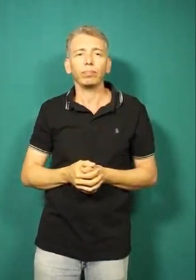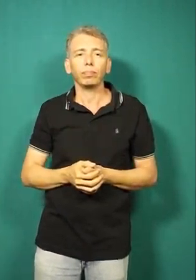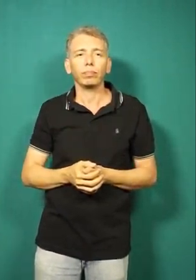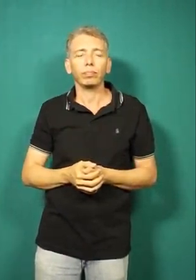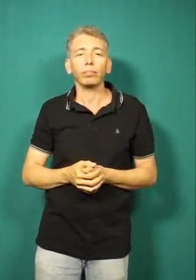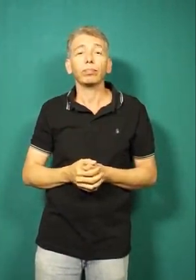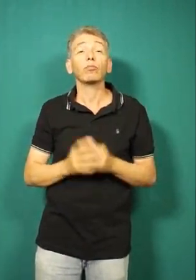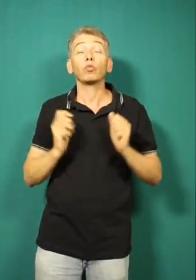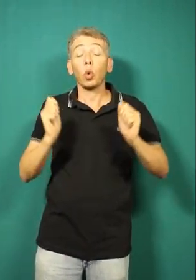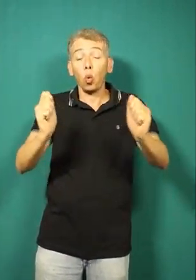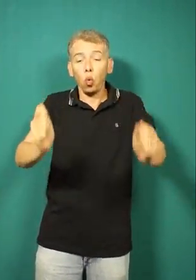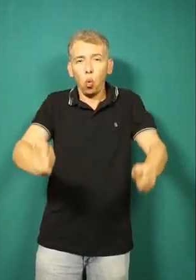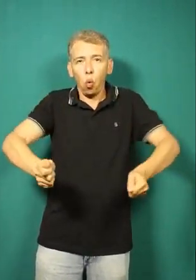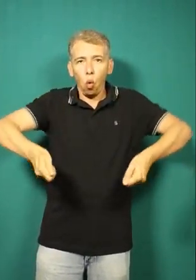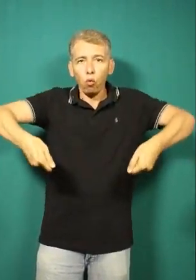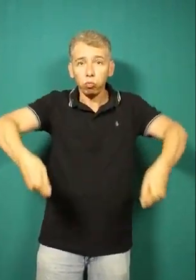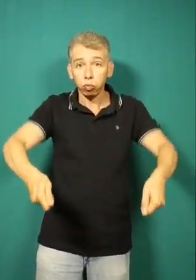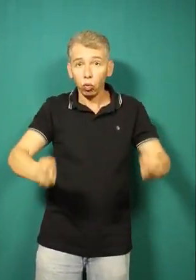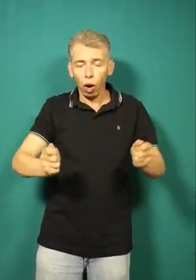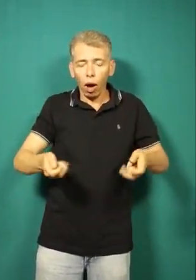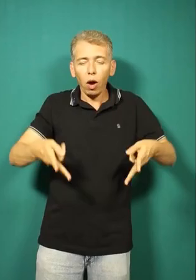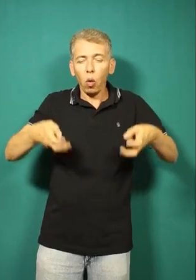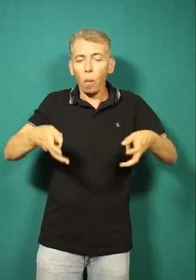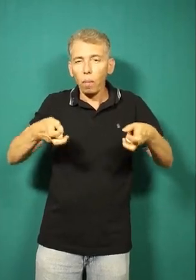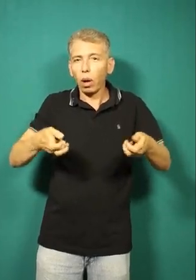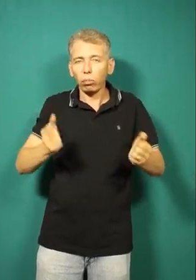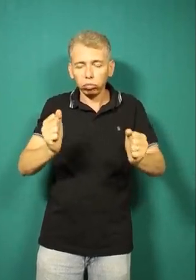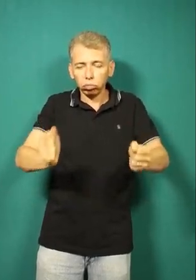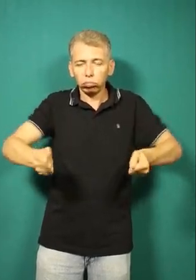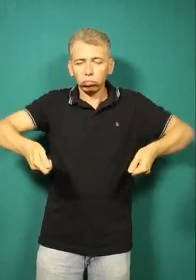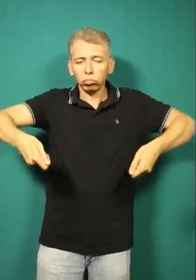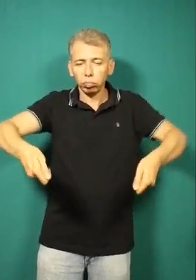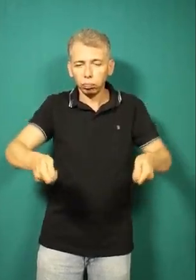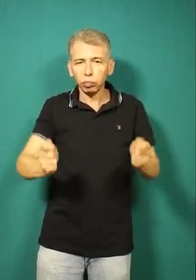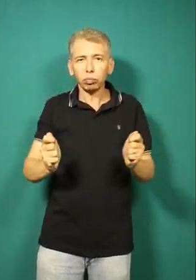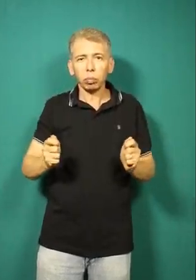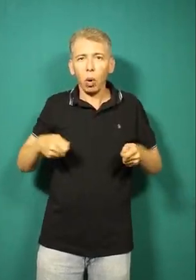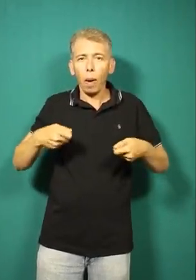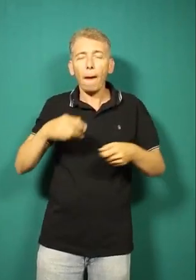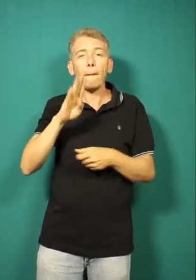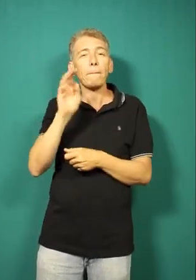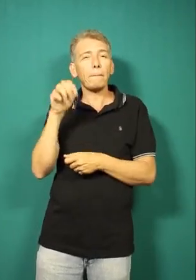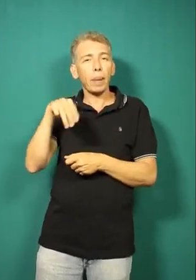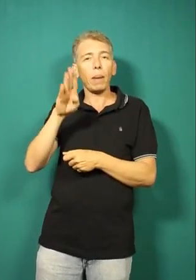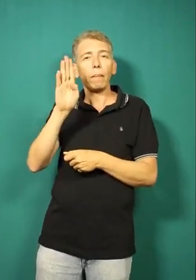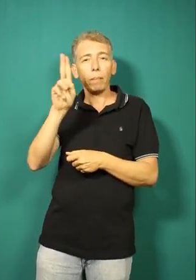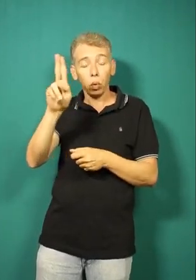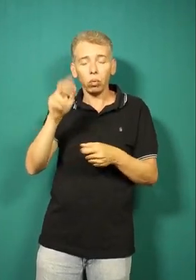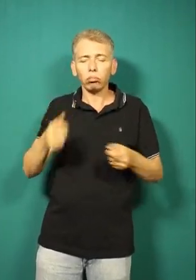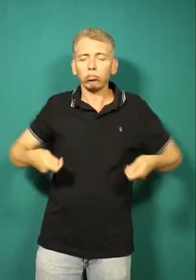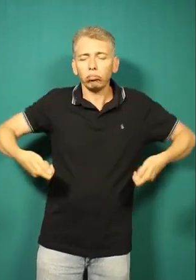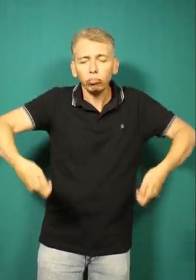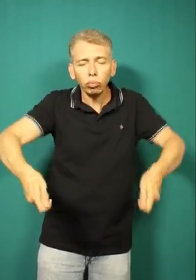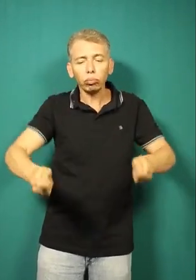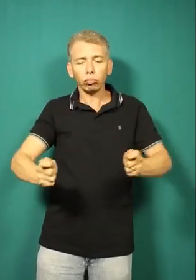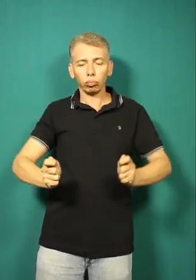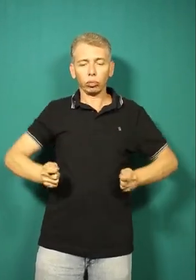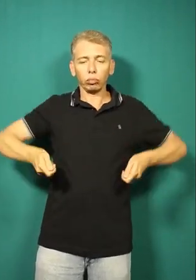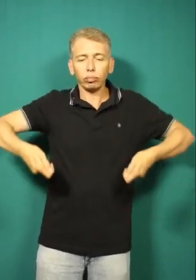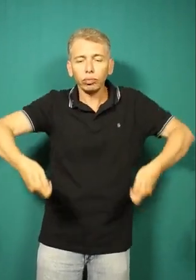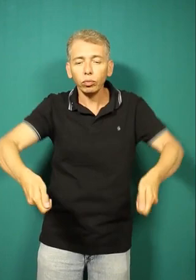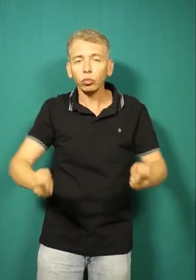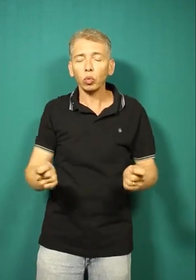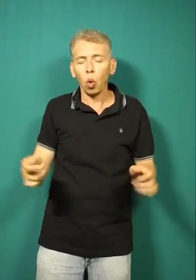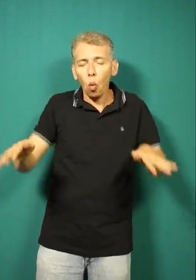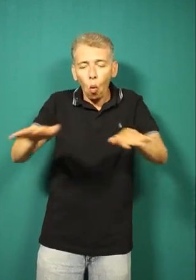The mixture is scooped using a bamboo mold called suketa and moved back and forth around to twine each